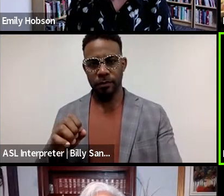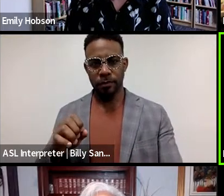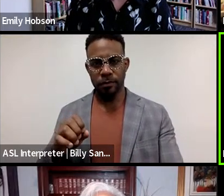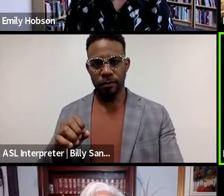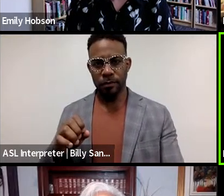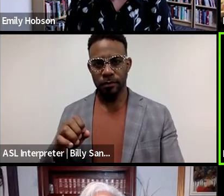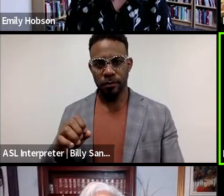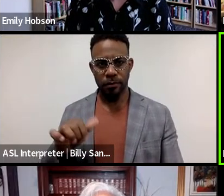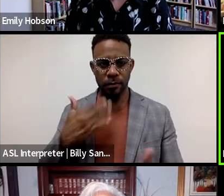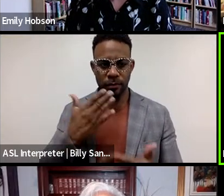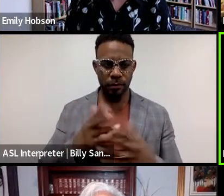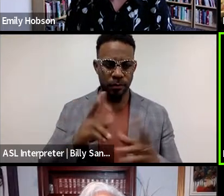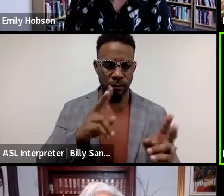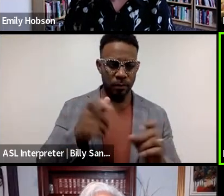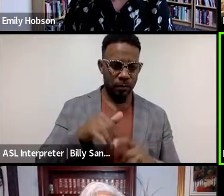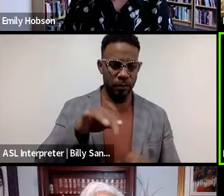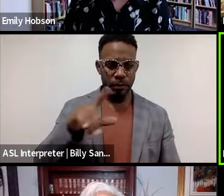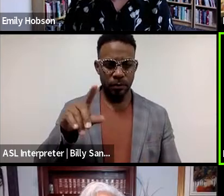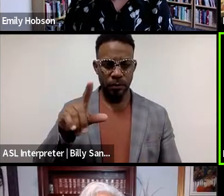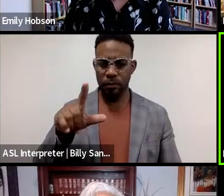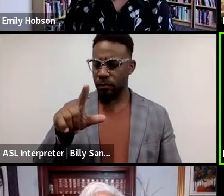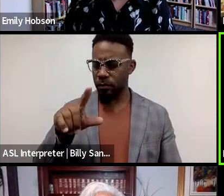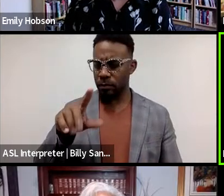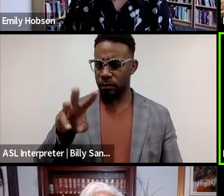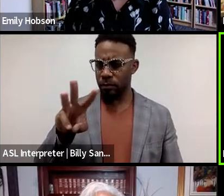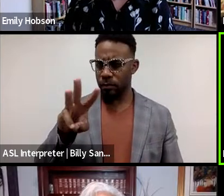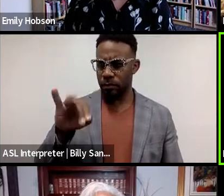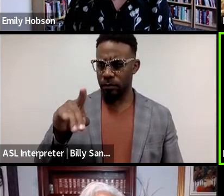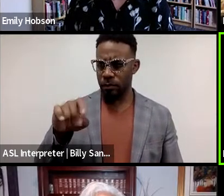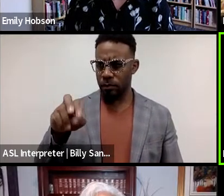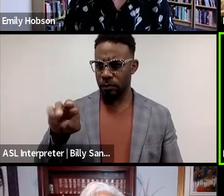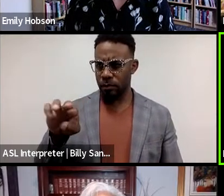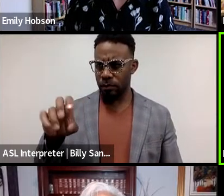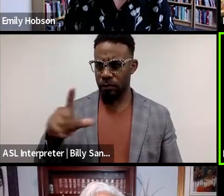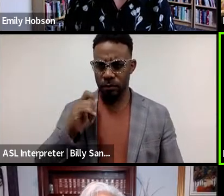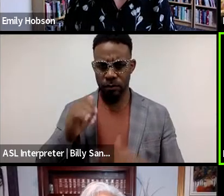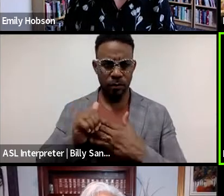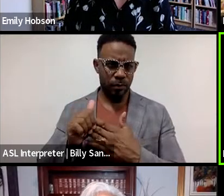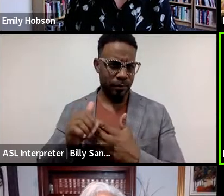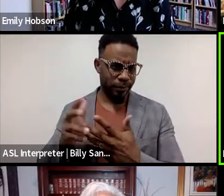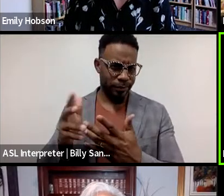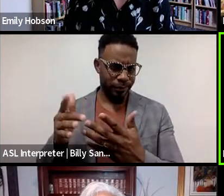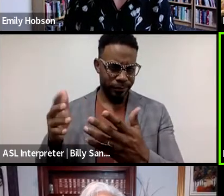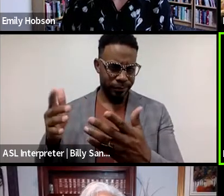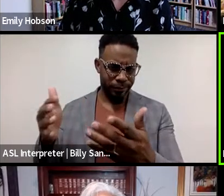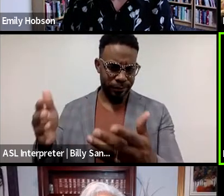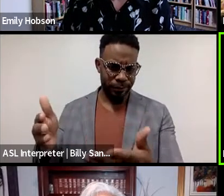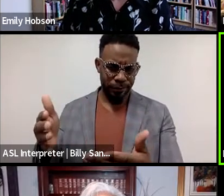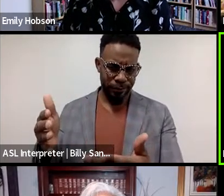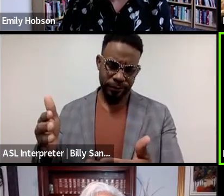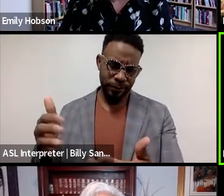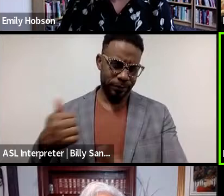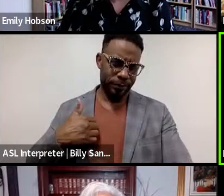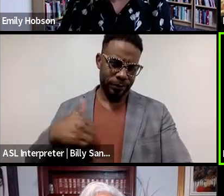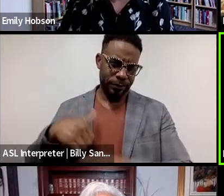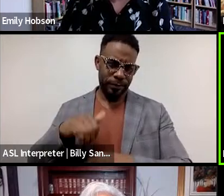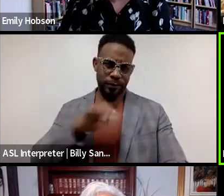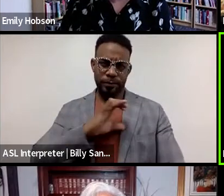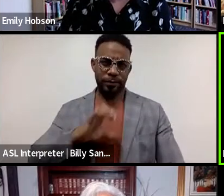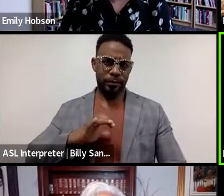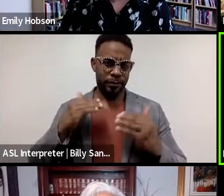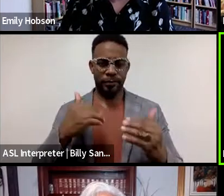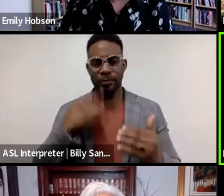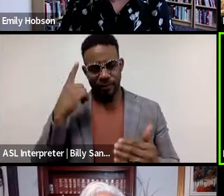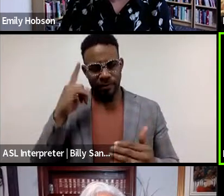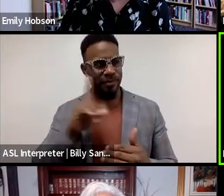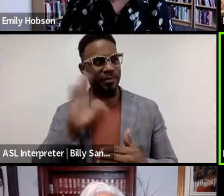And I have a good quote from Paul Weyrich, who some of you might know was a leading, you know, foot soldier in the Christian movement. I